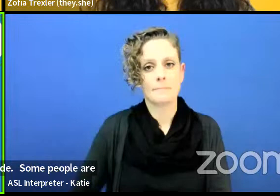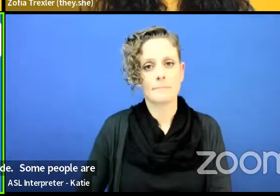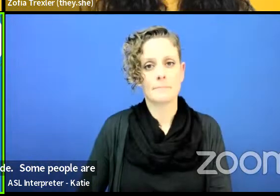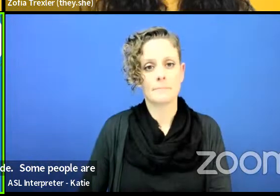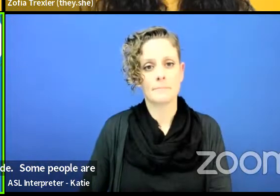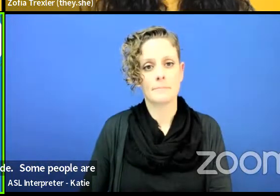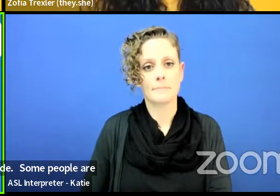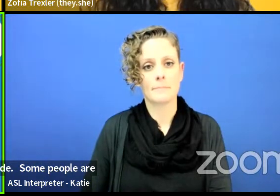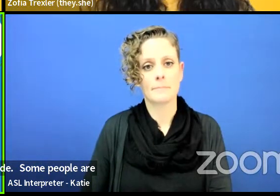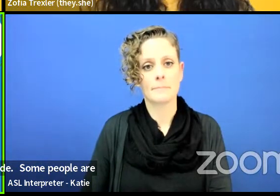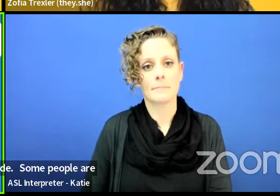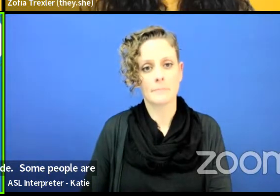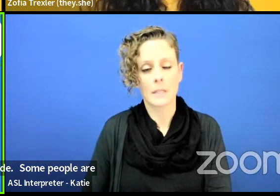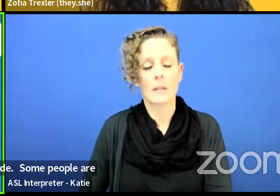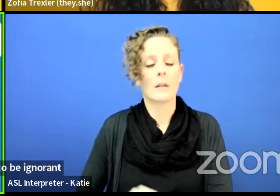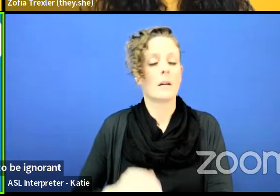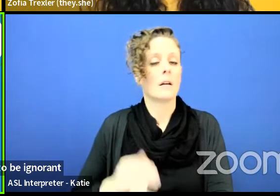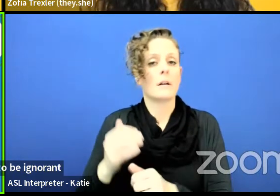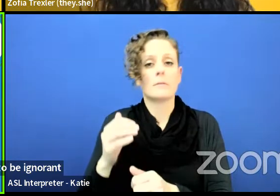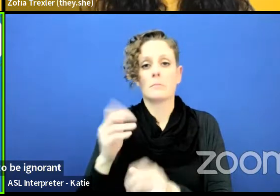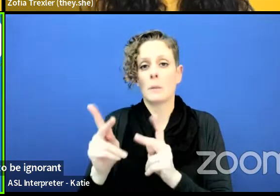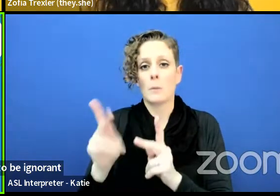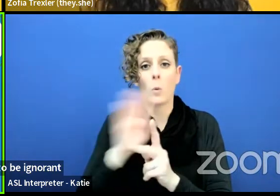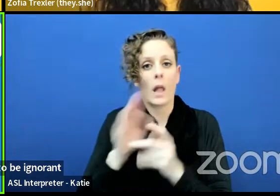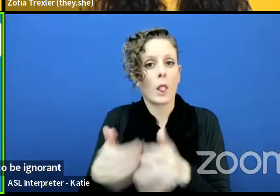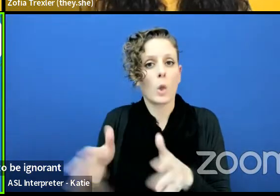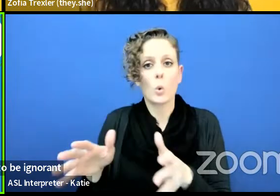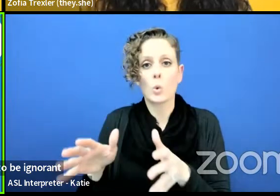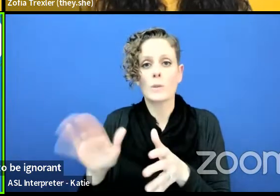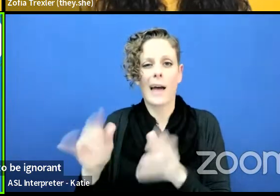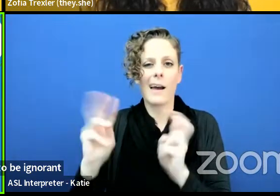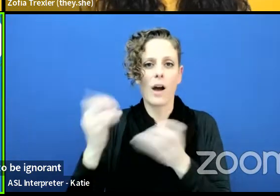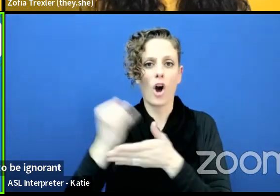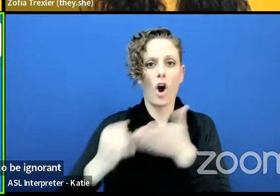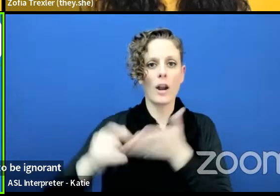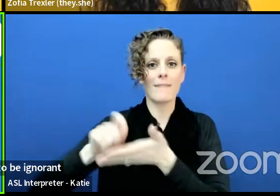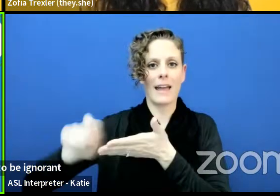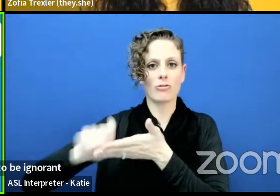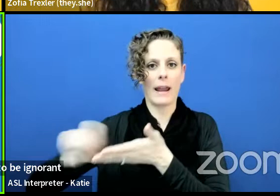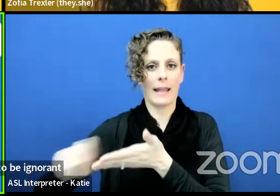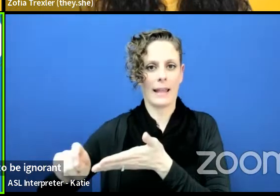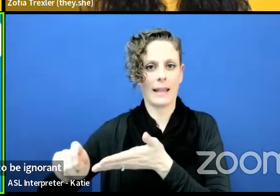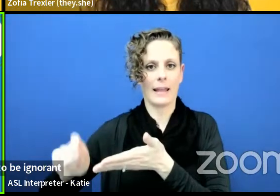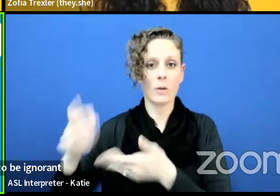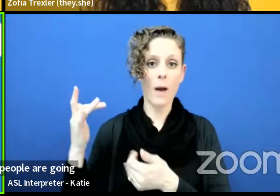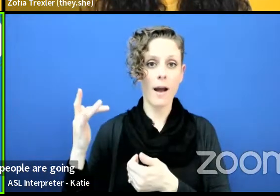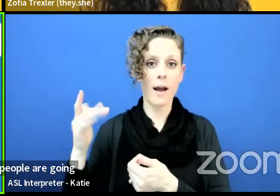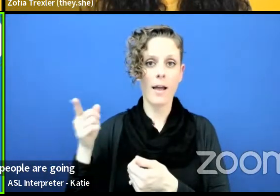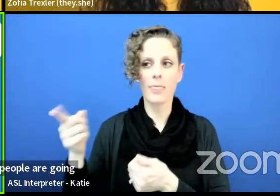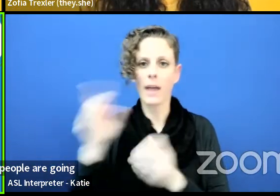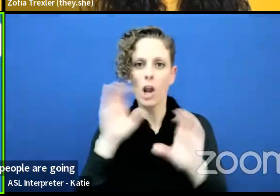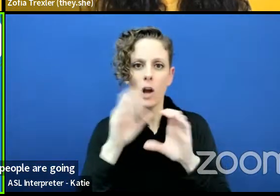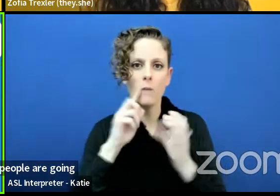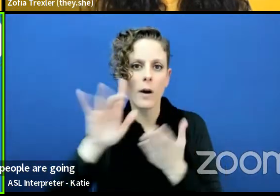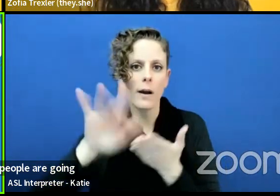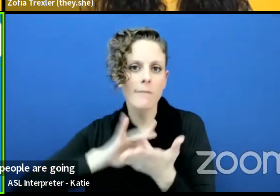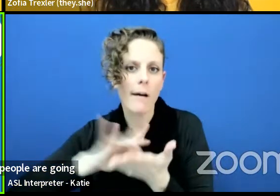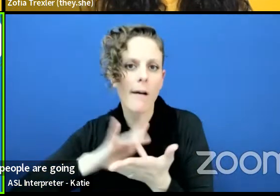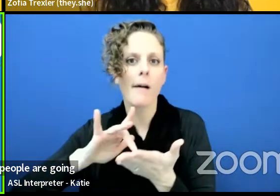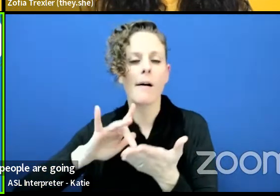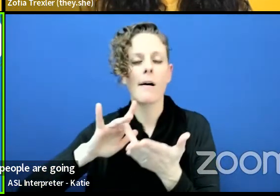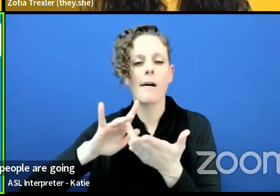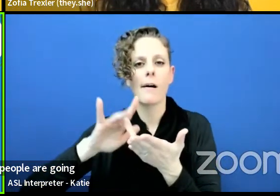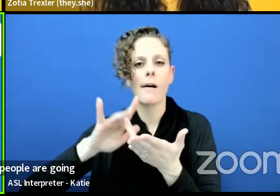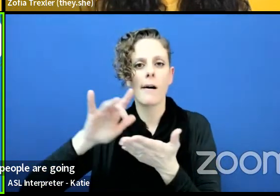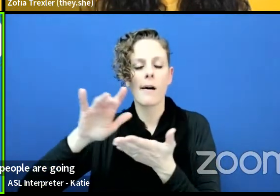great art of handwriting because they only get the truth from a tablet or a phone. They don't make the connection with a